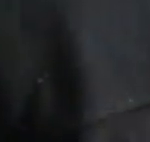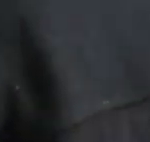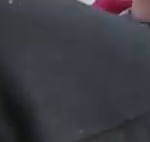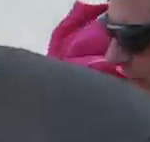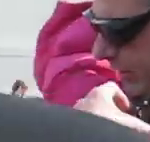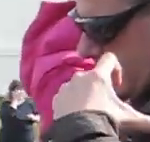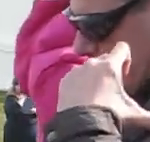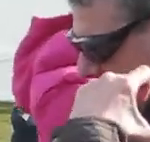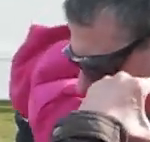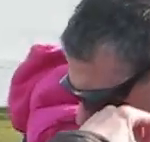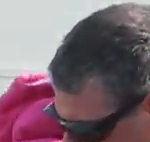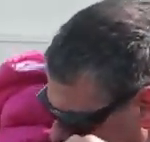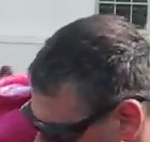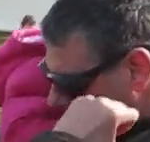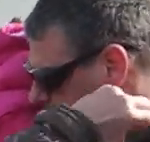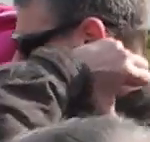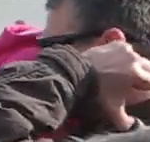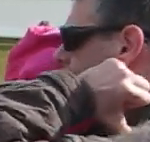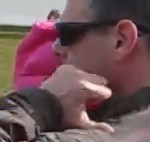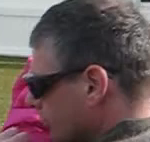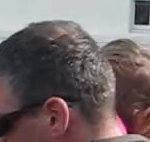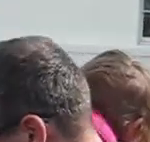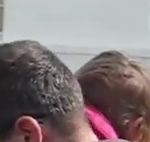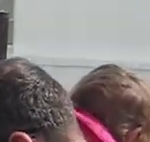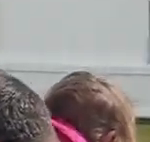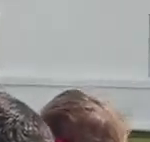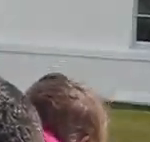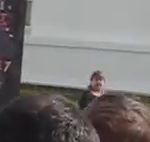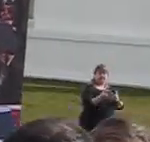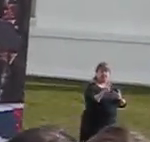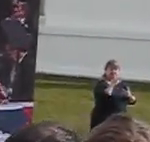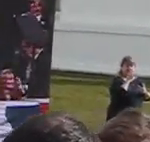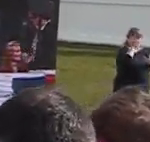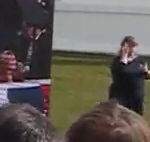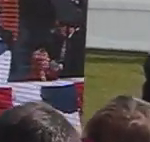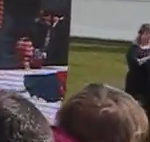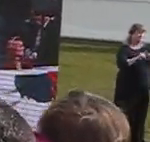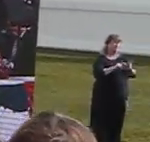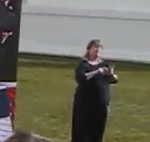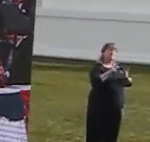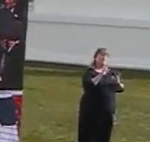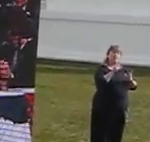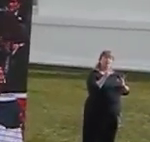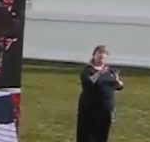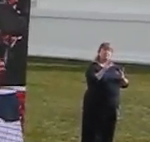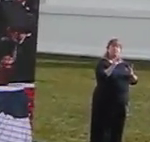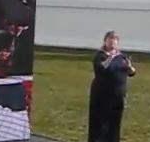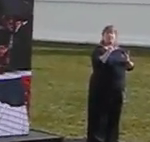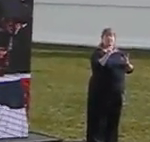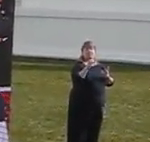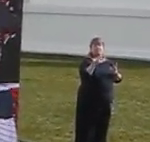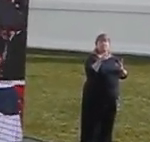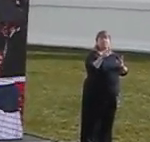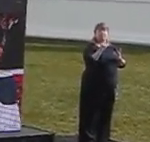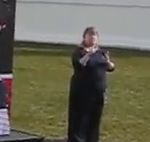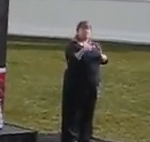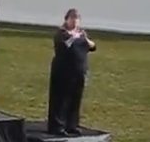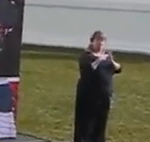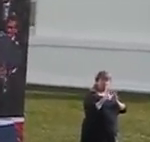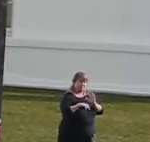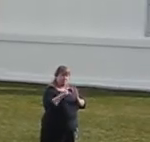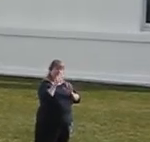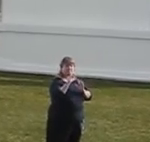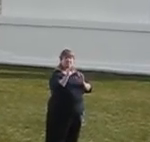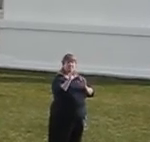Eastern Division, the Chief of the Rappahannock Indian Tribe, the Chief of the Upper Mattaponi Indian Tribe, the representative of